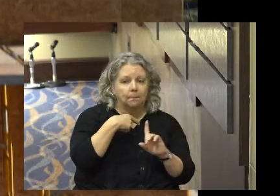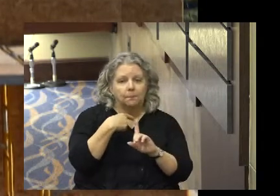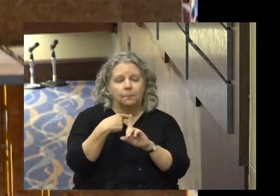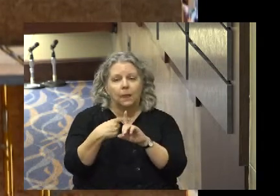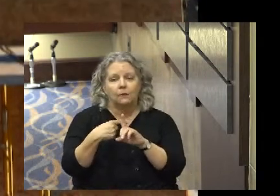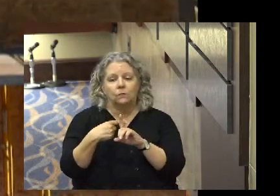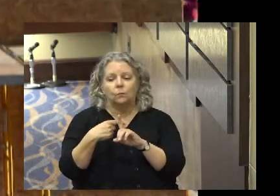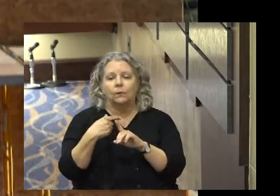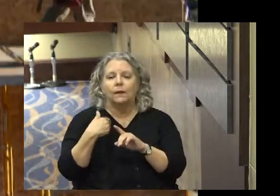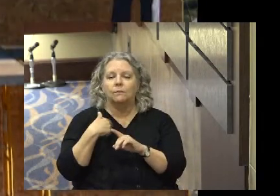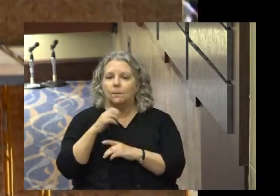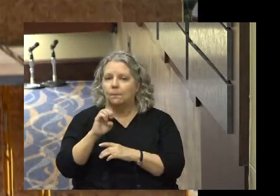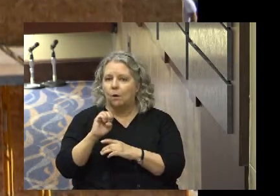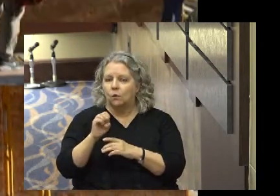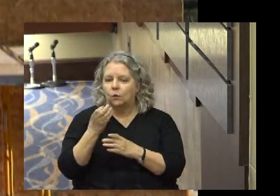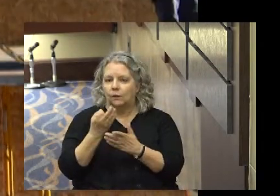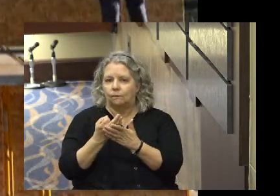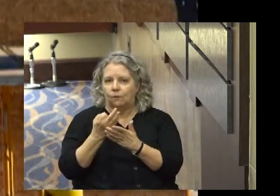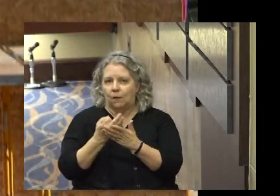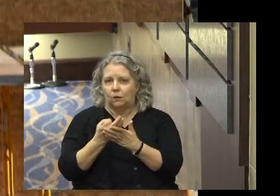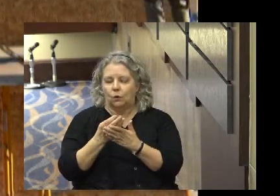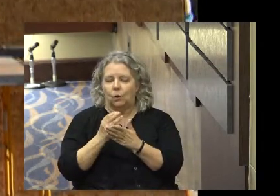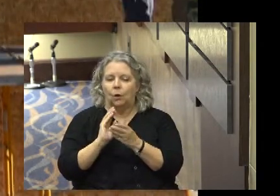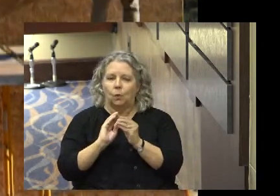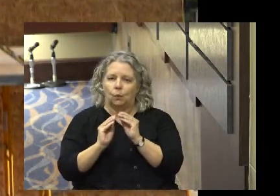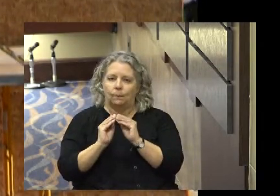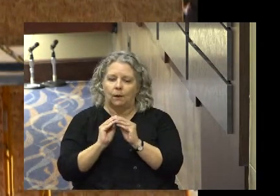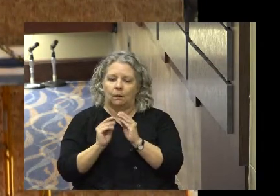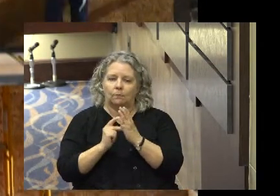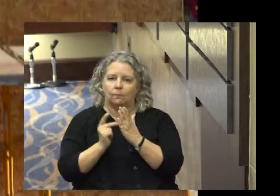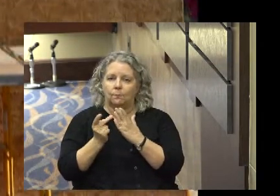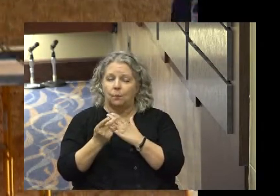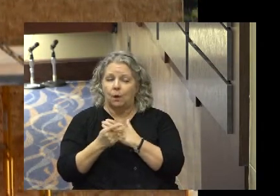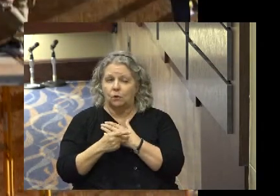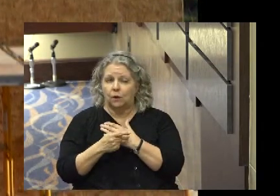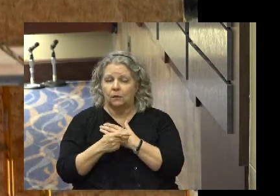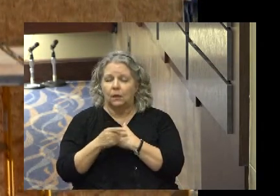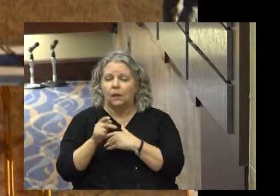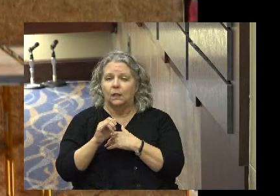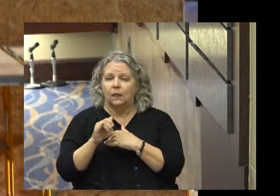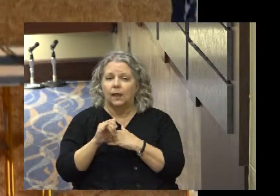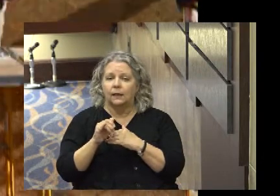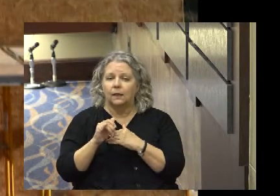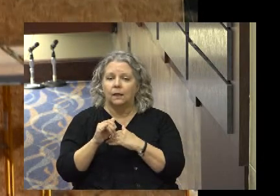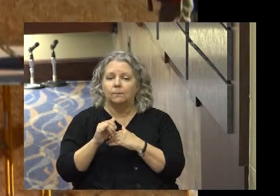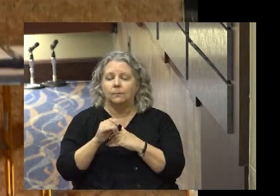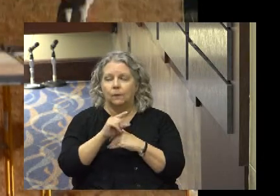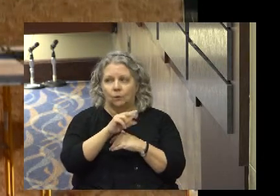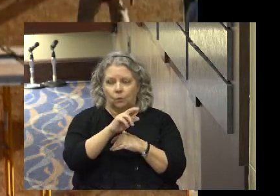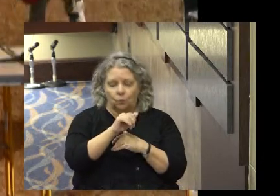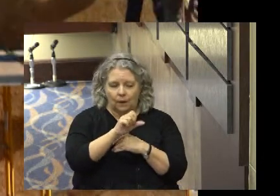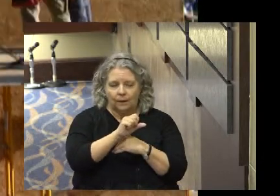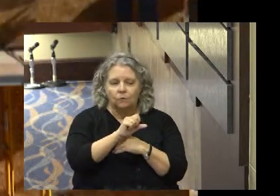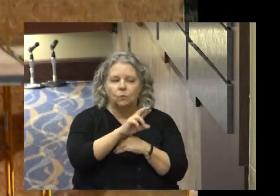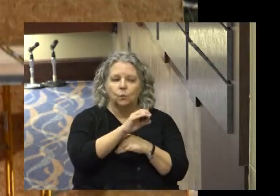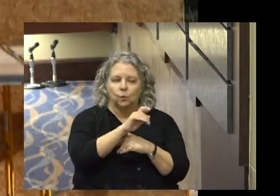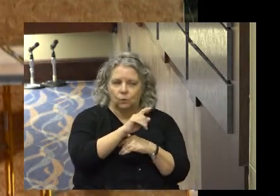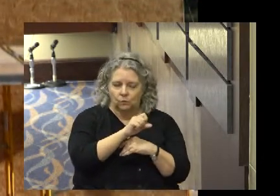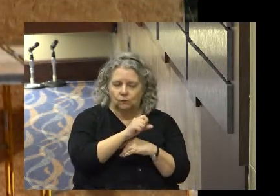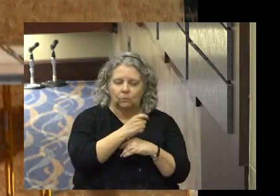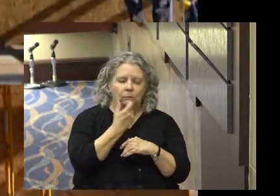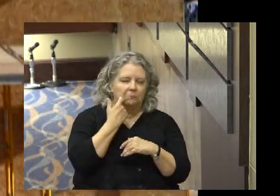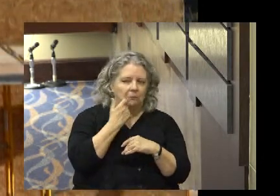plumbing repair projects similar to working with Grassroots that Mike mentioned after the winter storm last